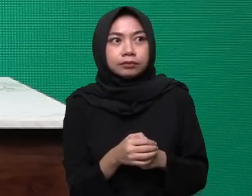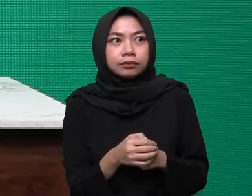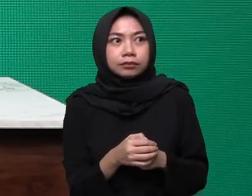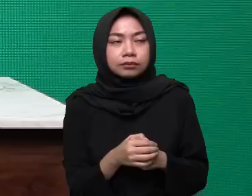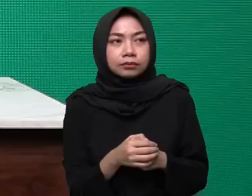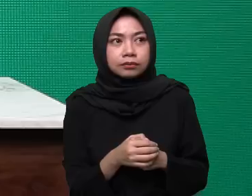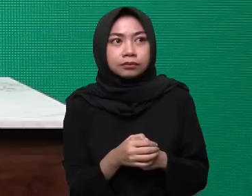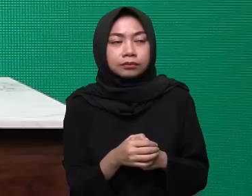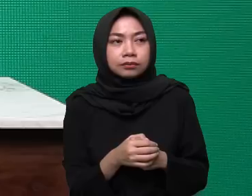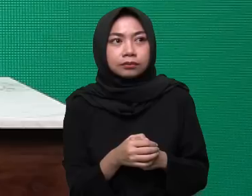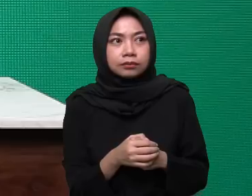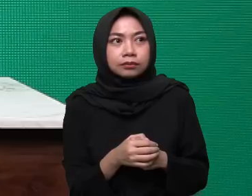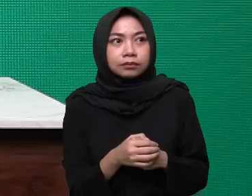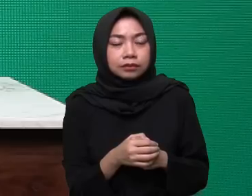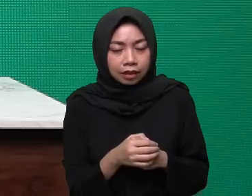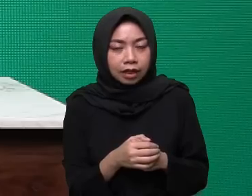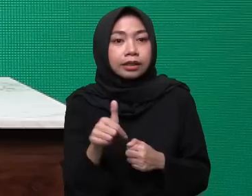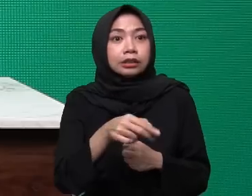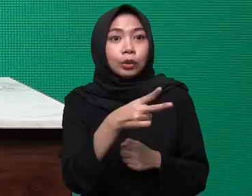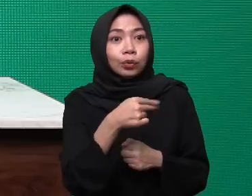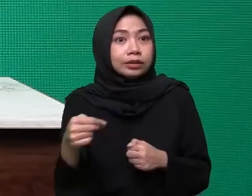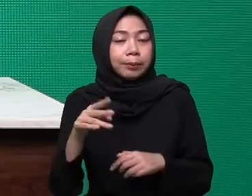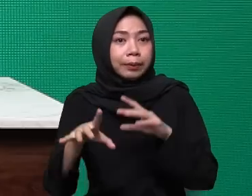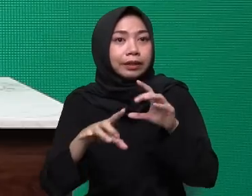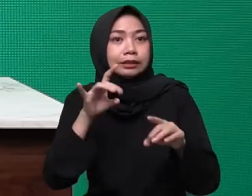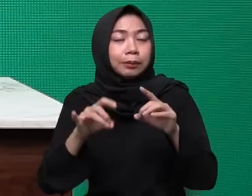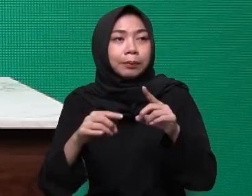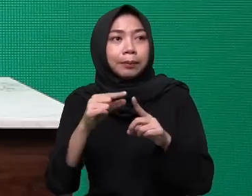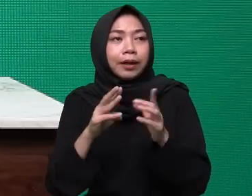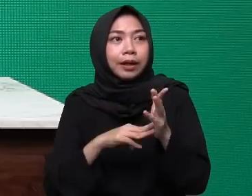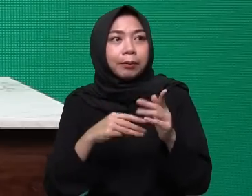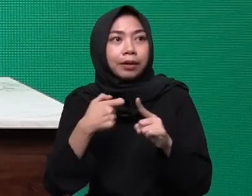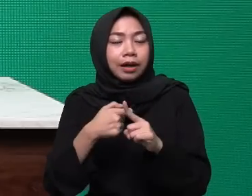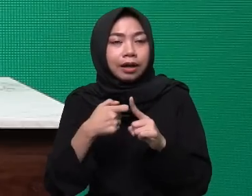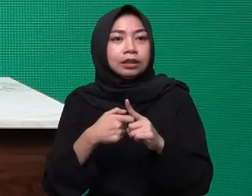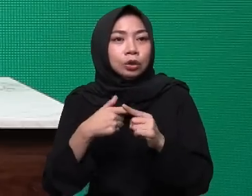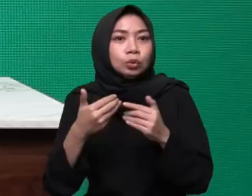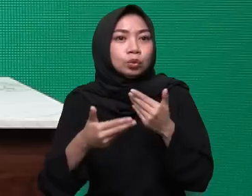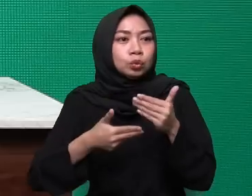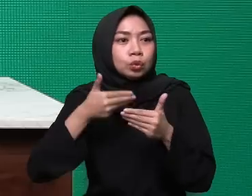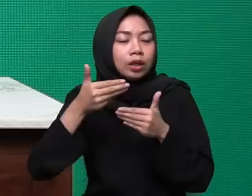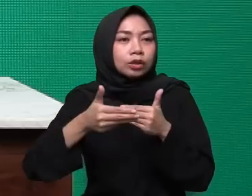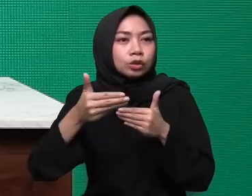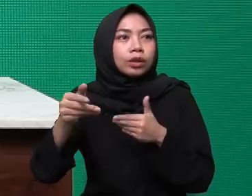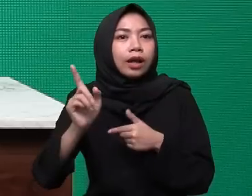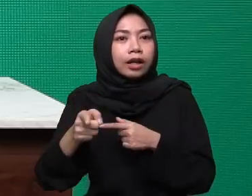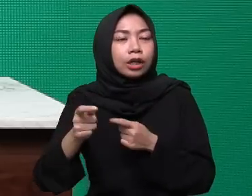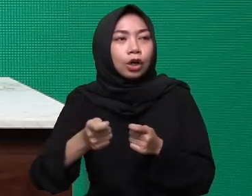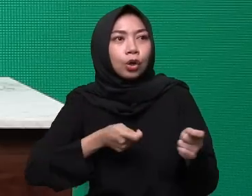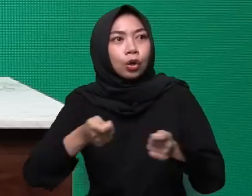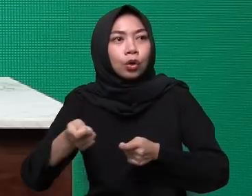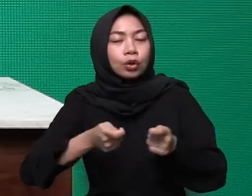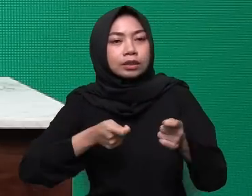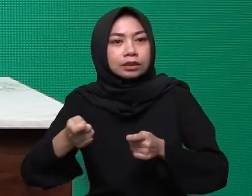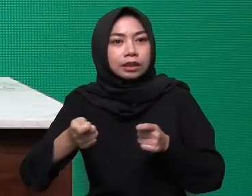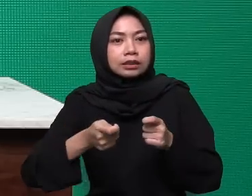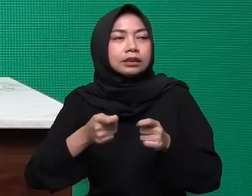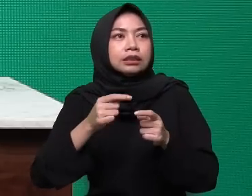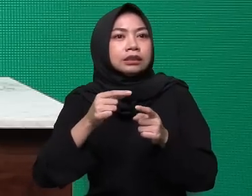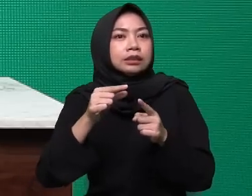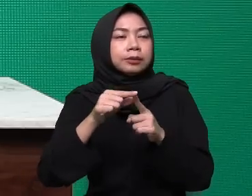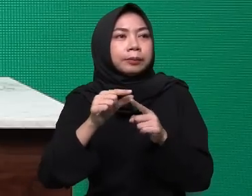additional information of FMD management in Indonesia. And currently, we continue to improve coordinations of the handling of FMD between